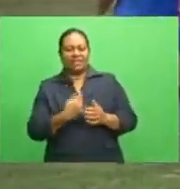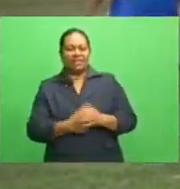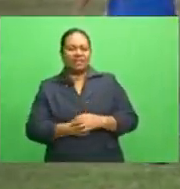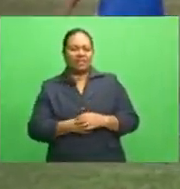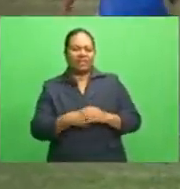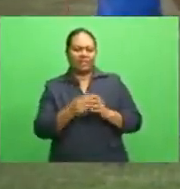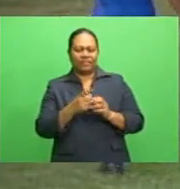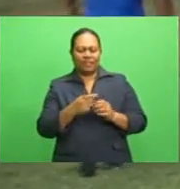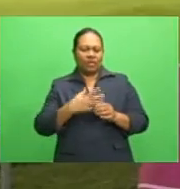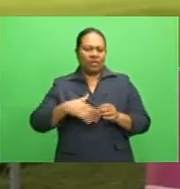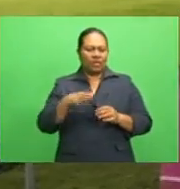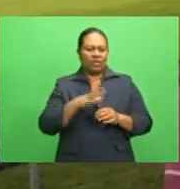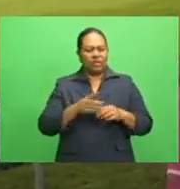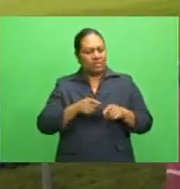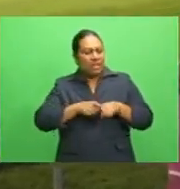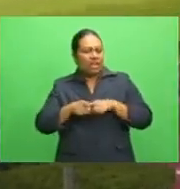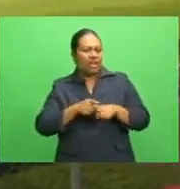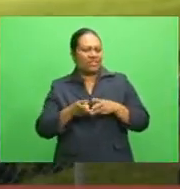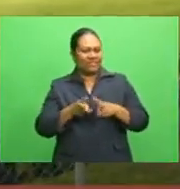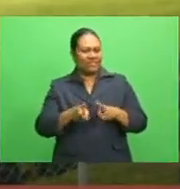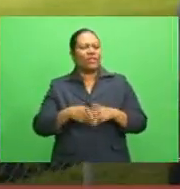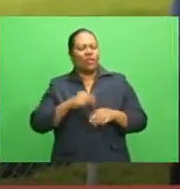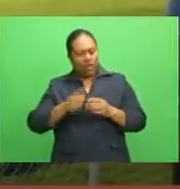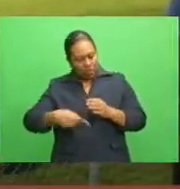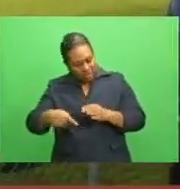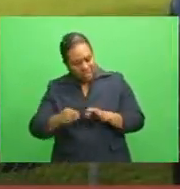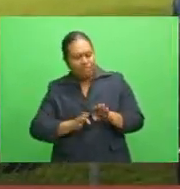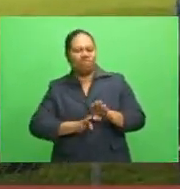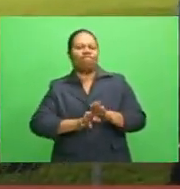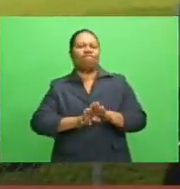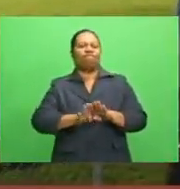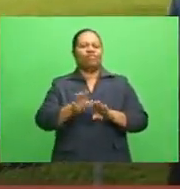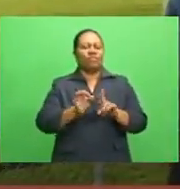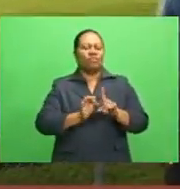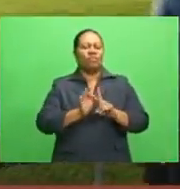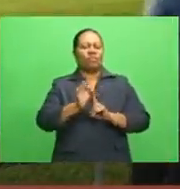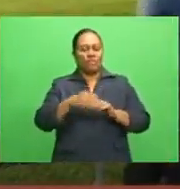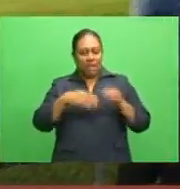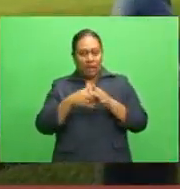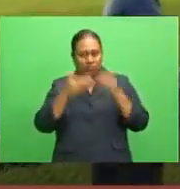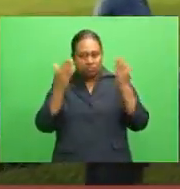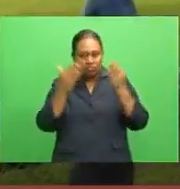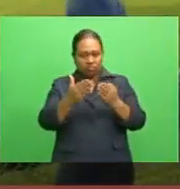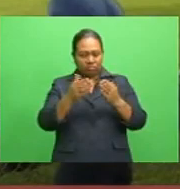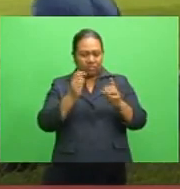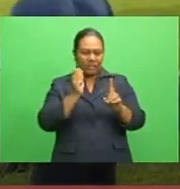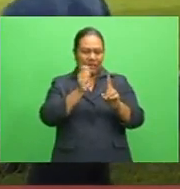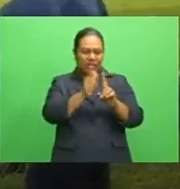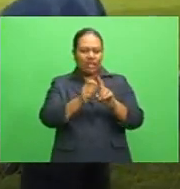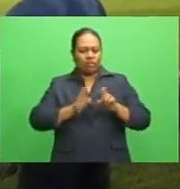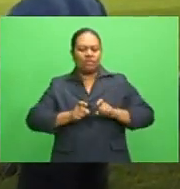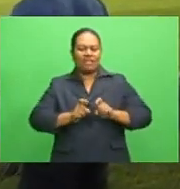loss was a learning curve. We will keep on improving. Our target is to remain in the skipper this